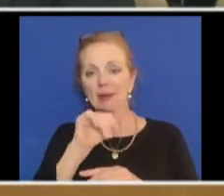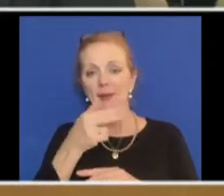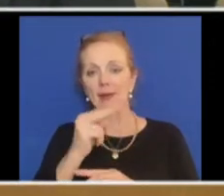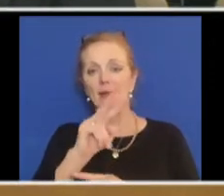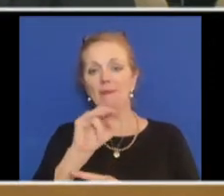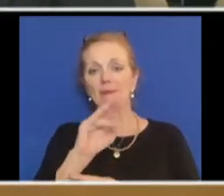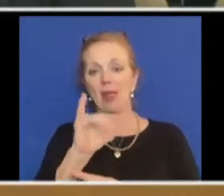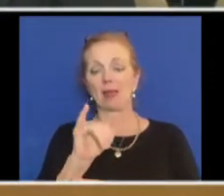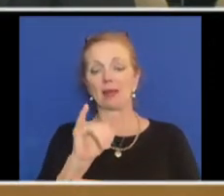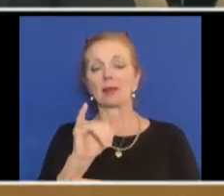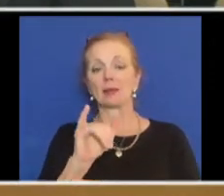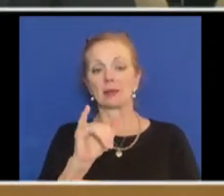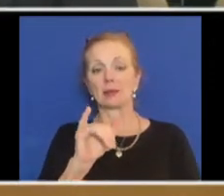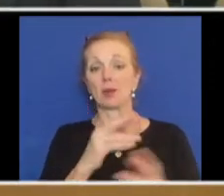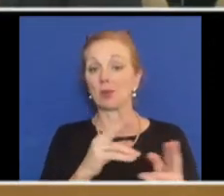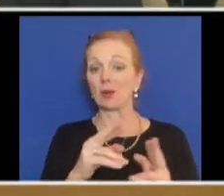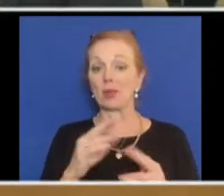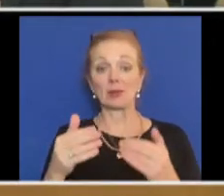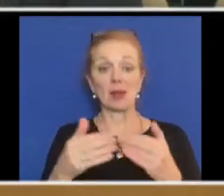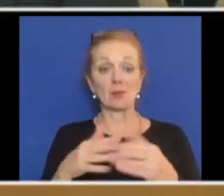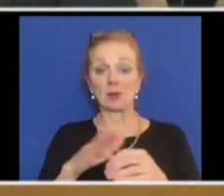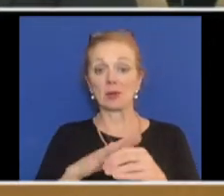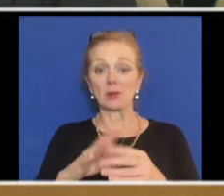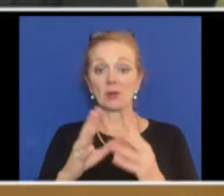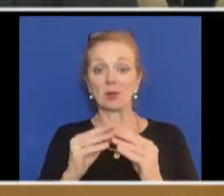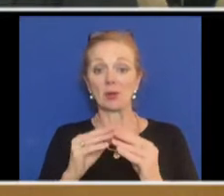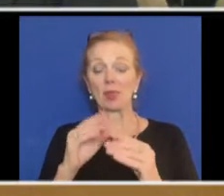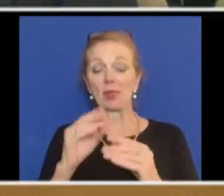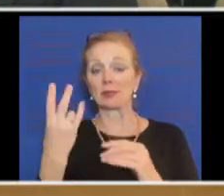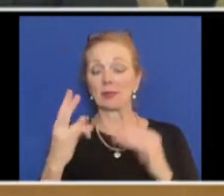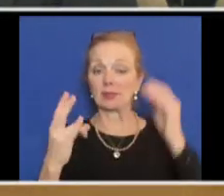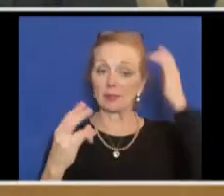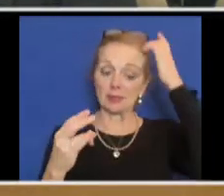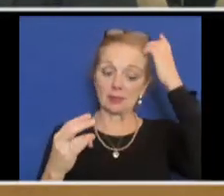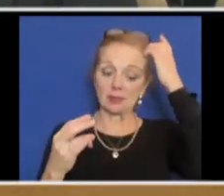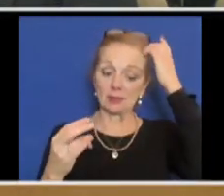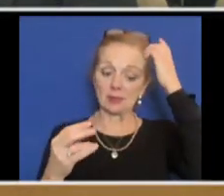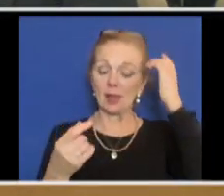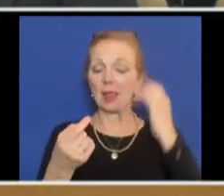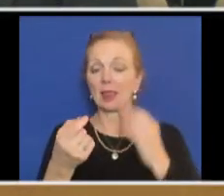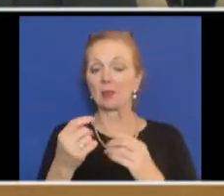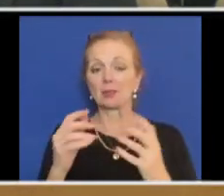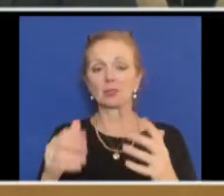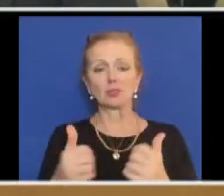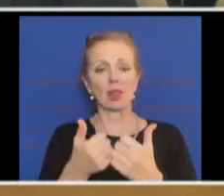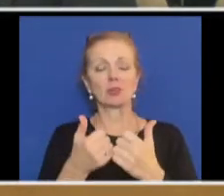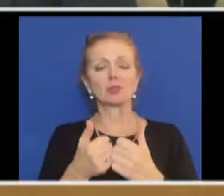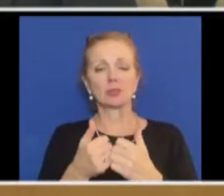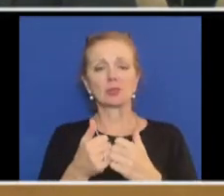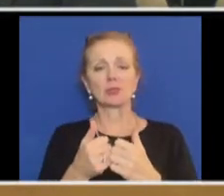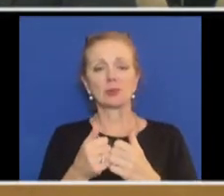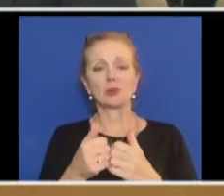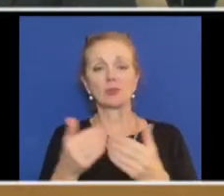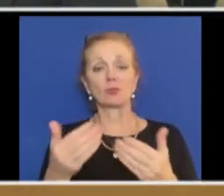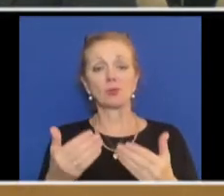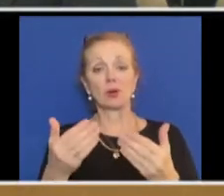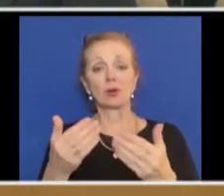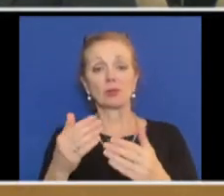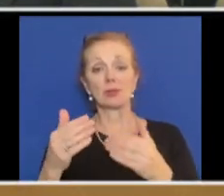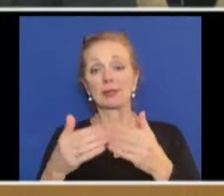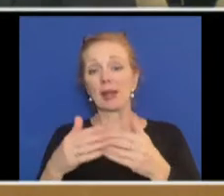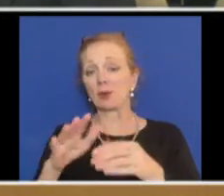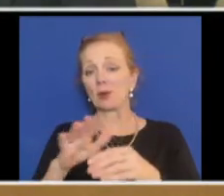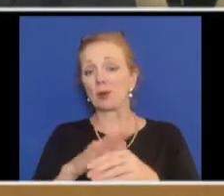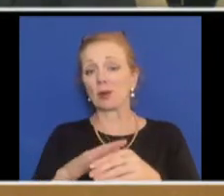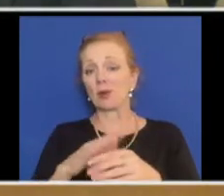be at their neighborhood meeting on the 17th you know a little bit of Challenge on the site one of the recommendations from the neighborhood